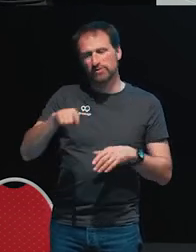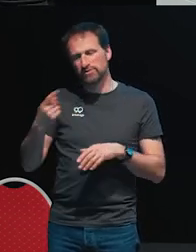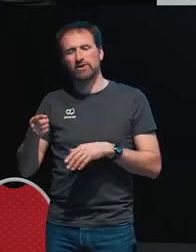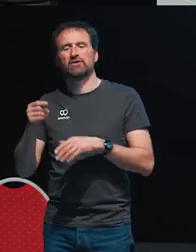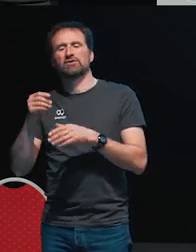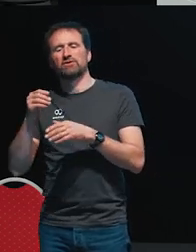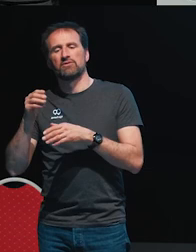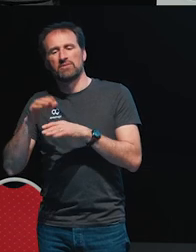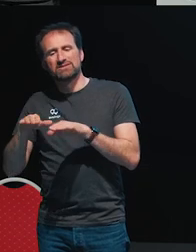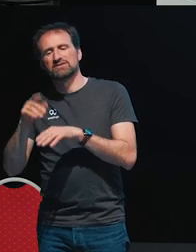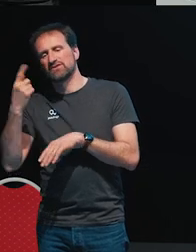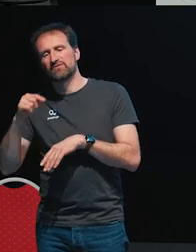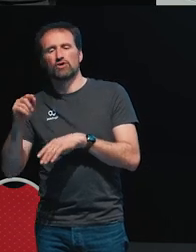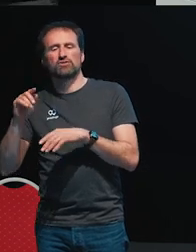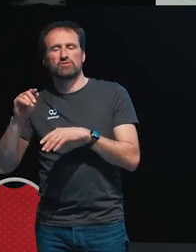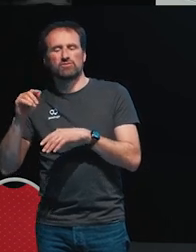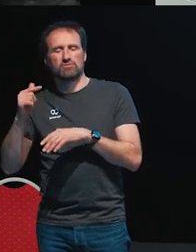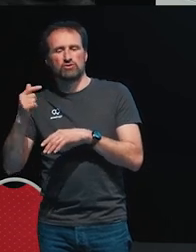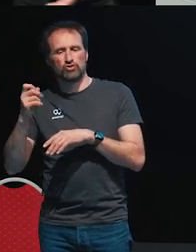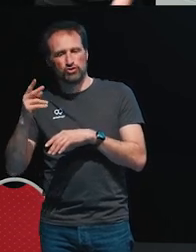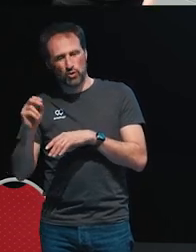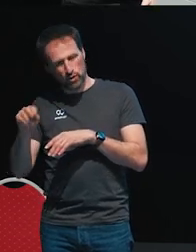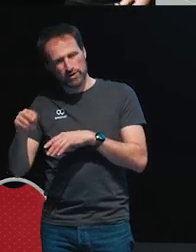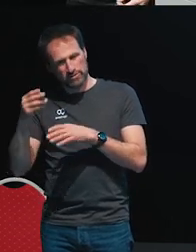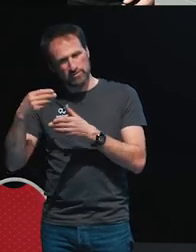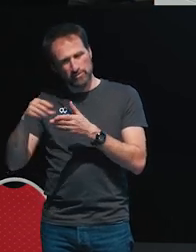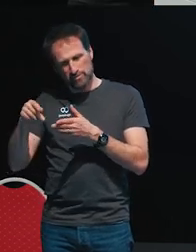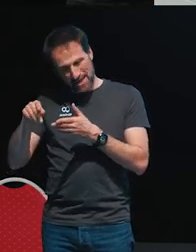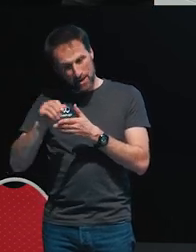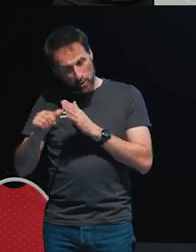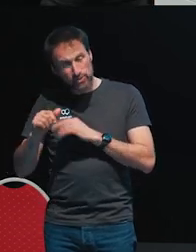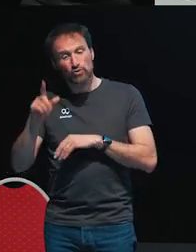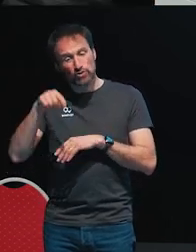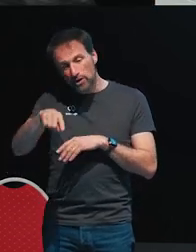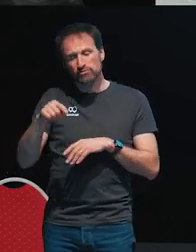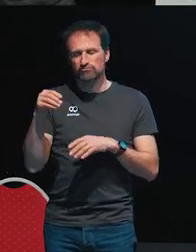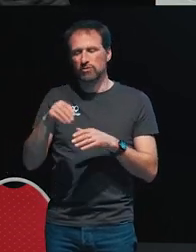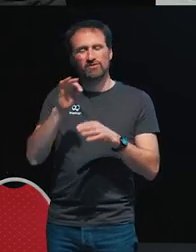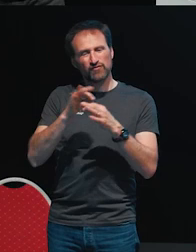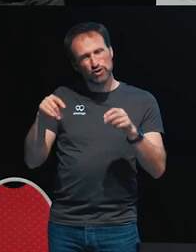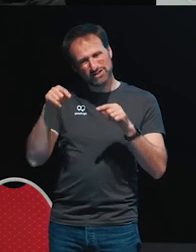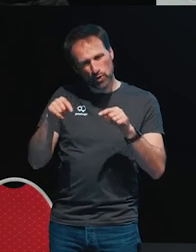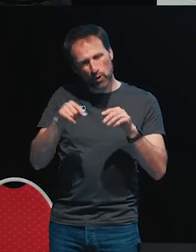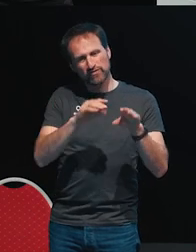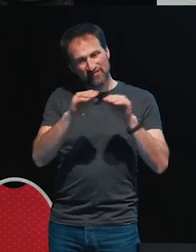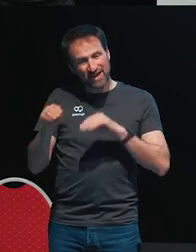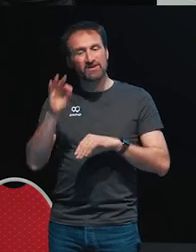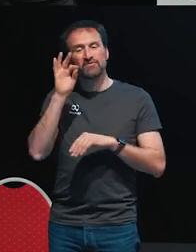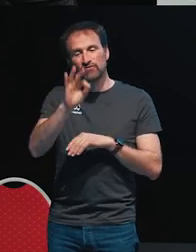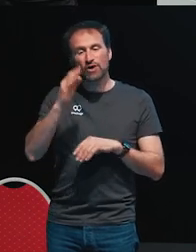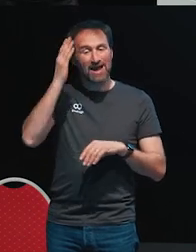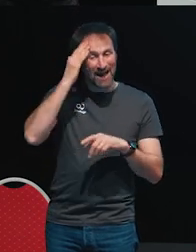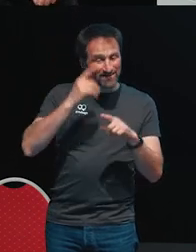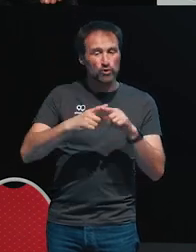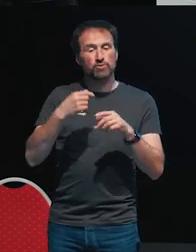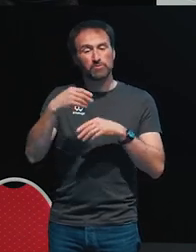It can be HMAC, it can be something else, and you just use that function to get the signature of the header and the payload, and you get back